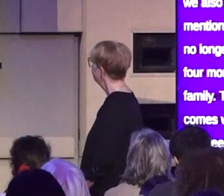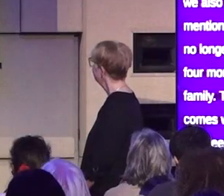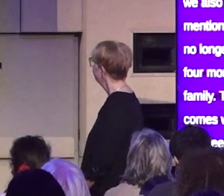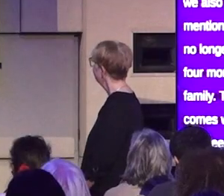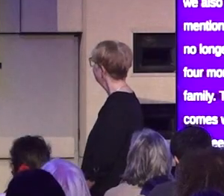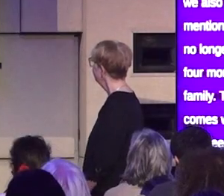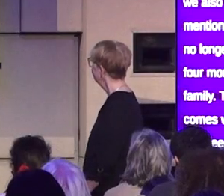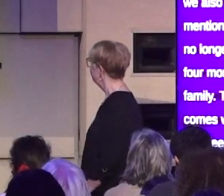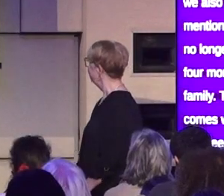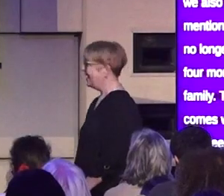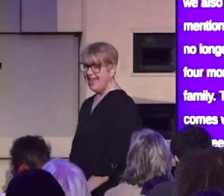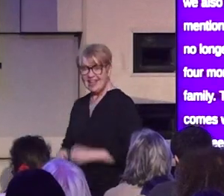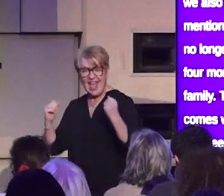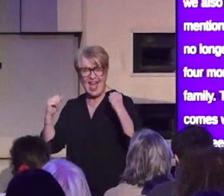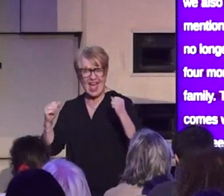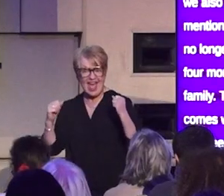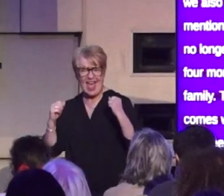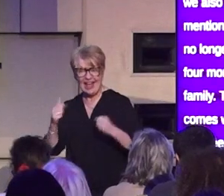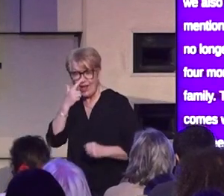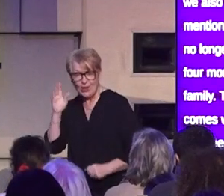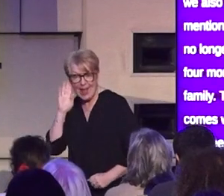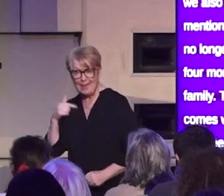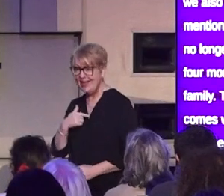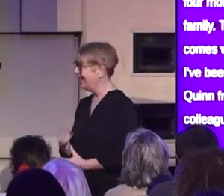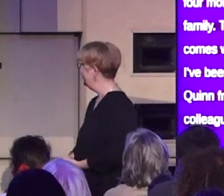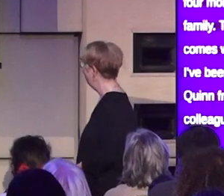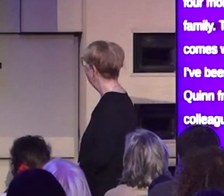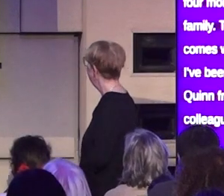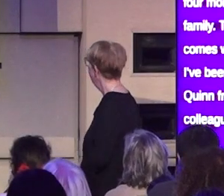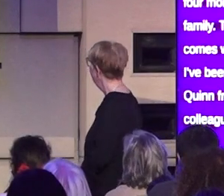Yeah, you heard it.